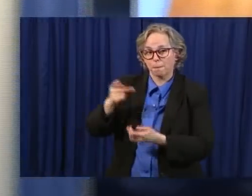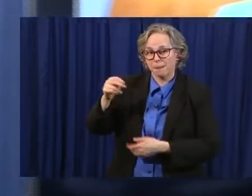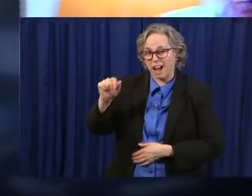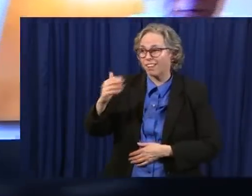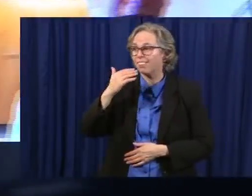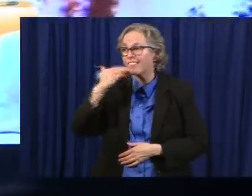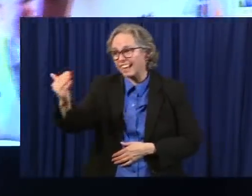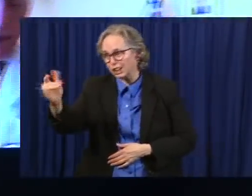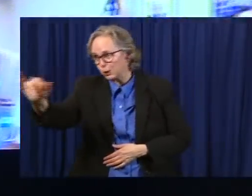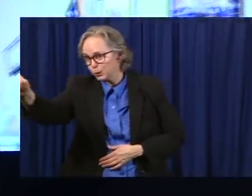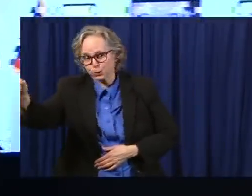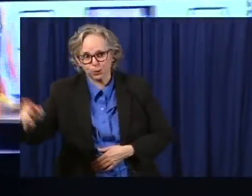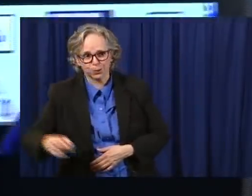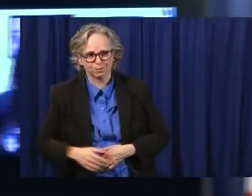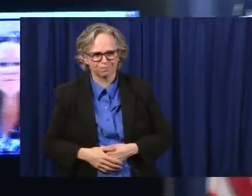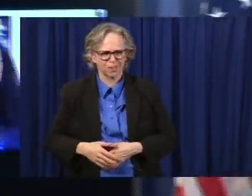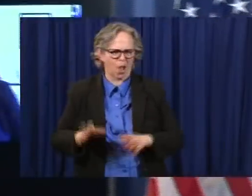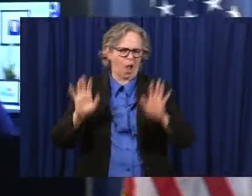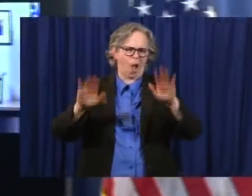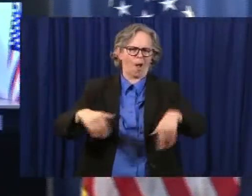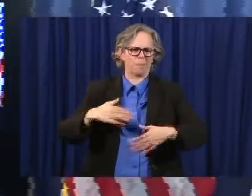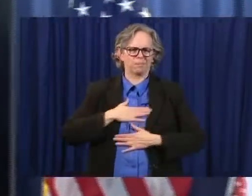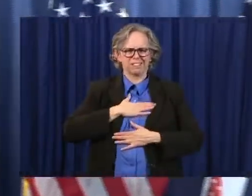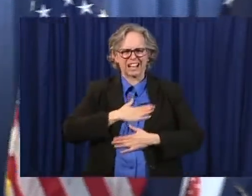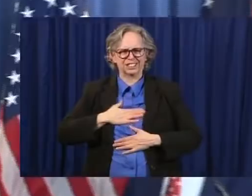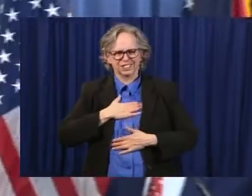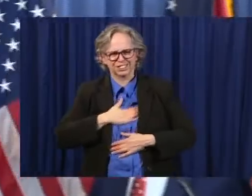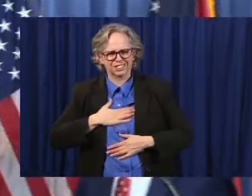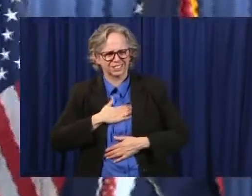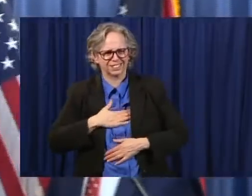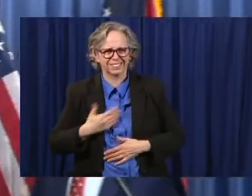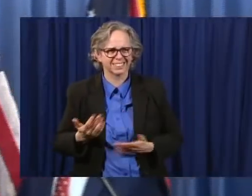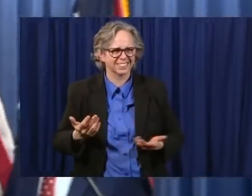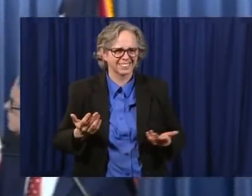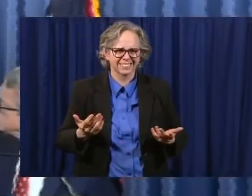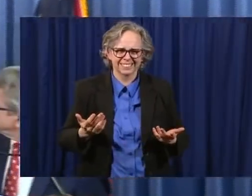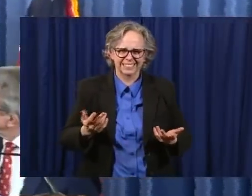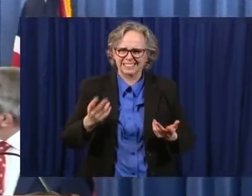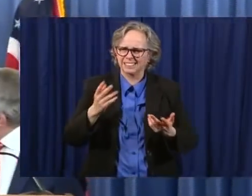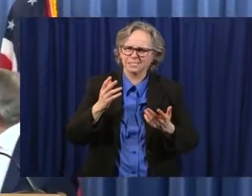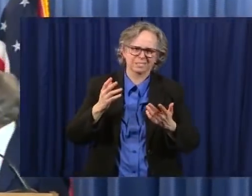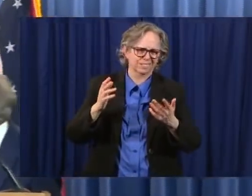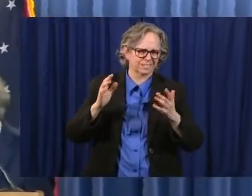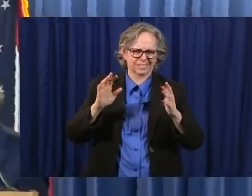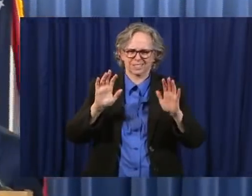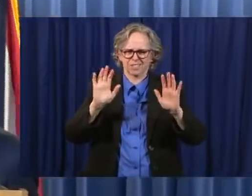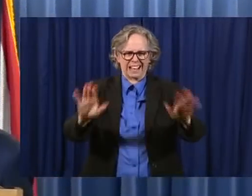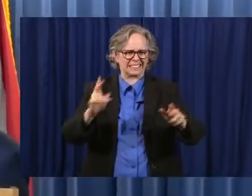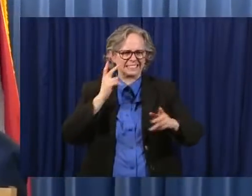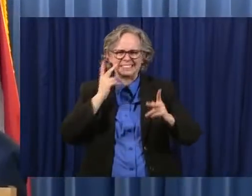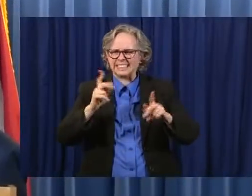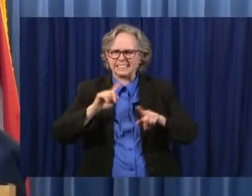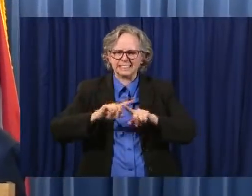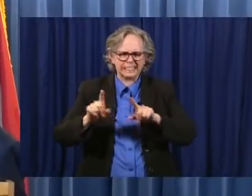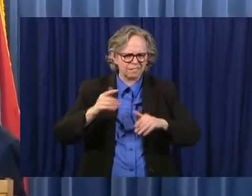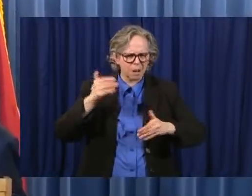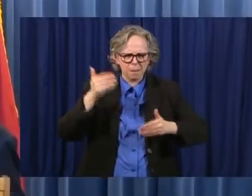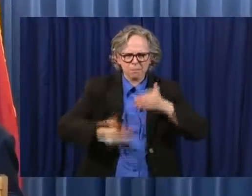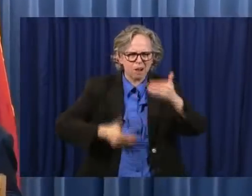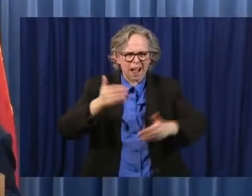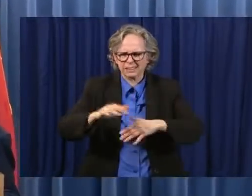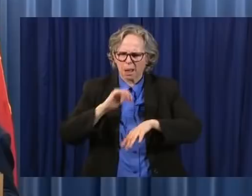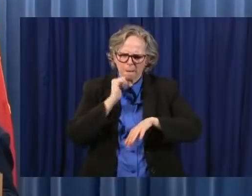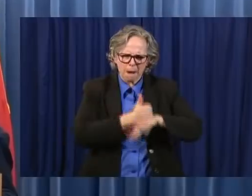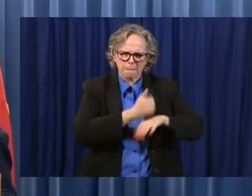it was a pleasure for me, honestly, seeing all the processes that the director put together,